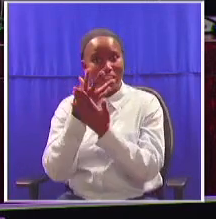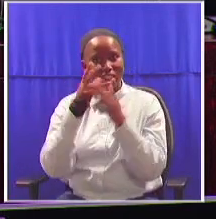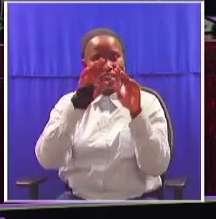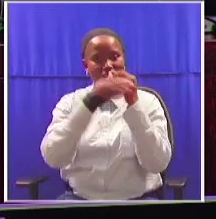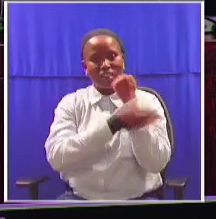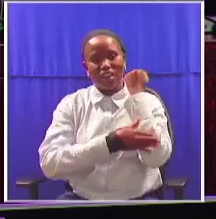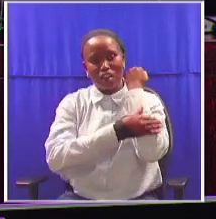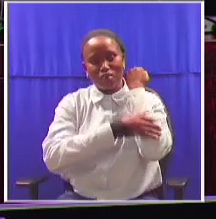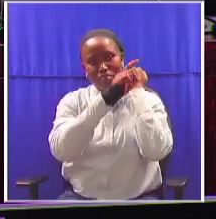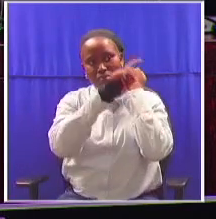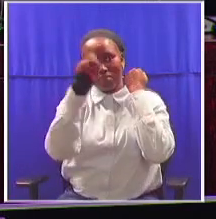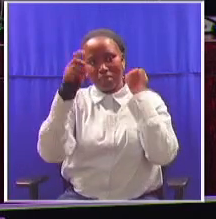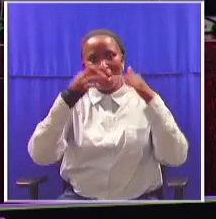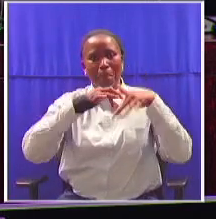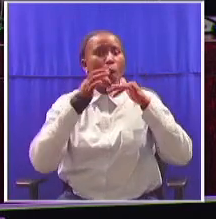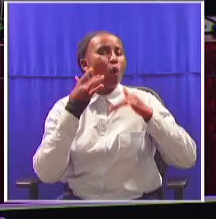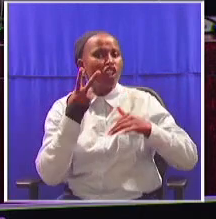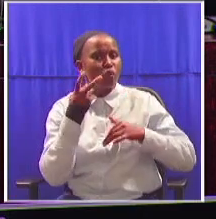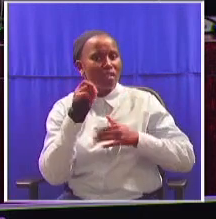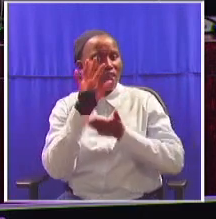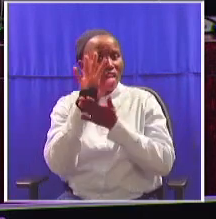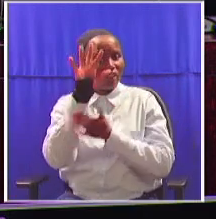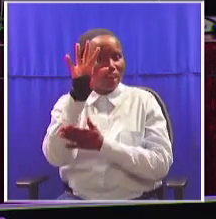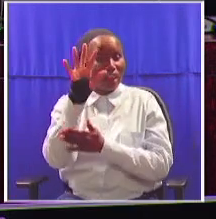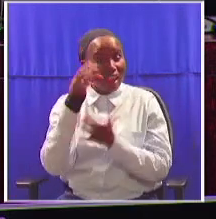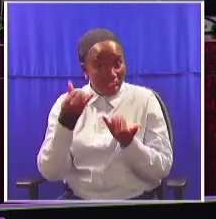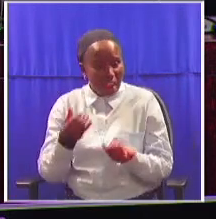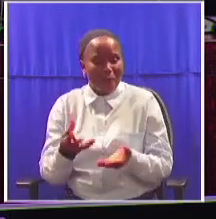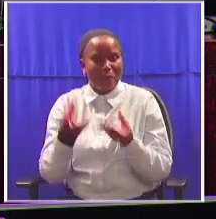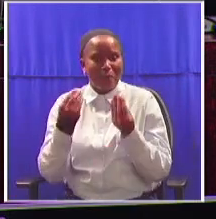2015, has to date approved 11